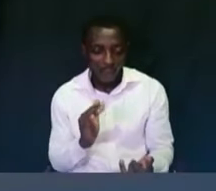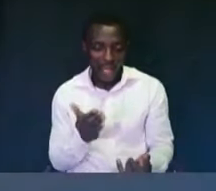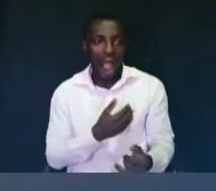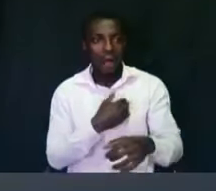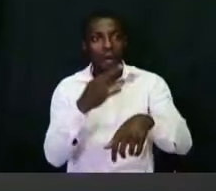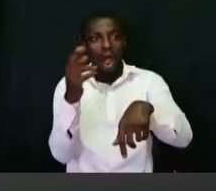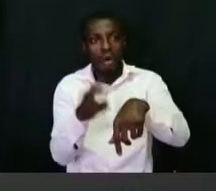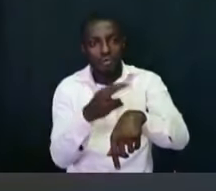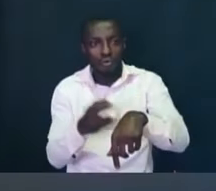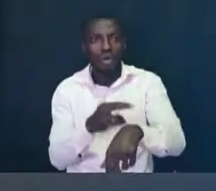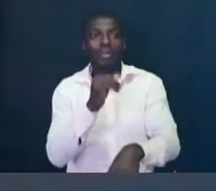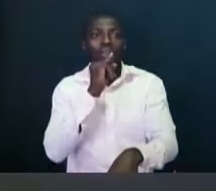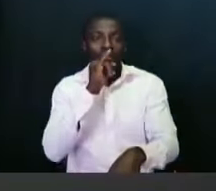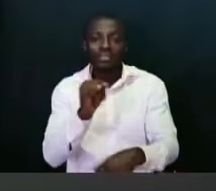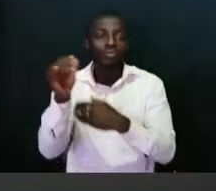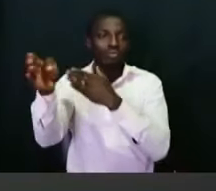cornerstone.